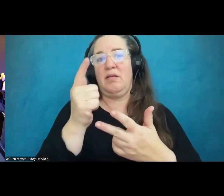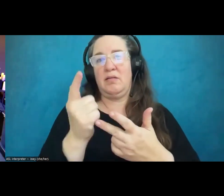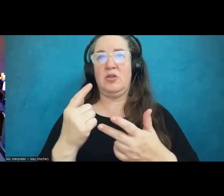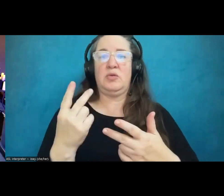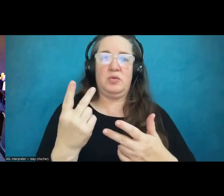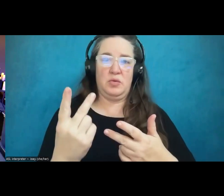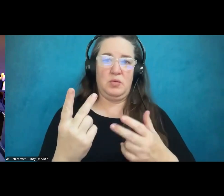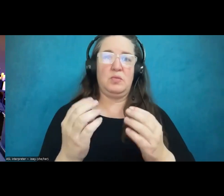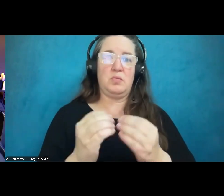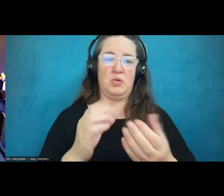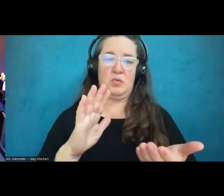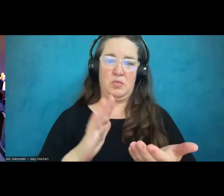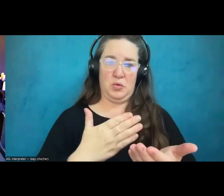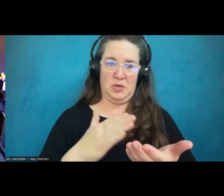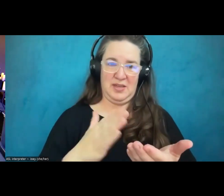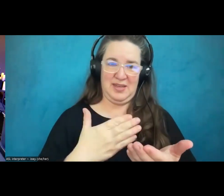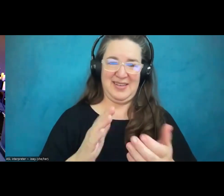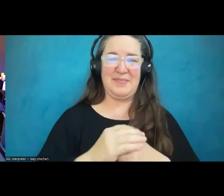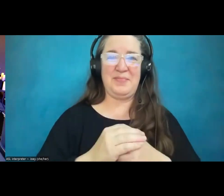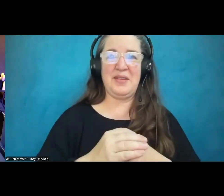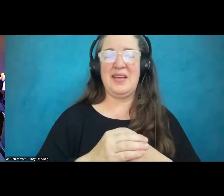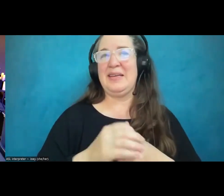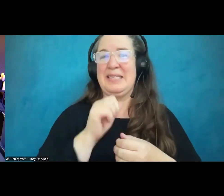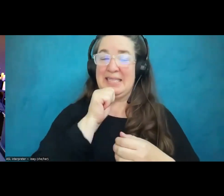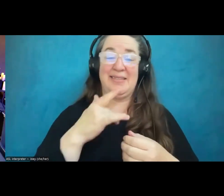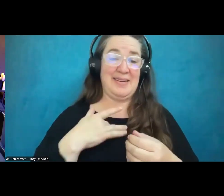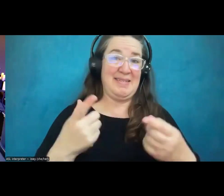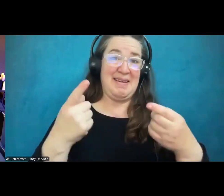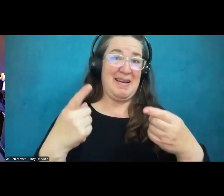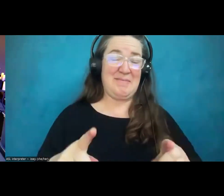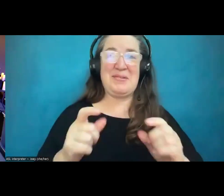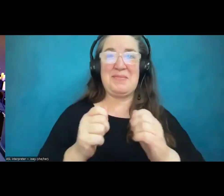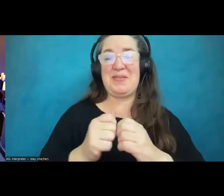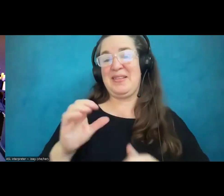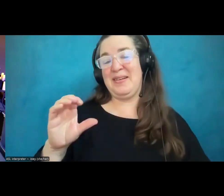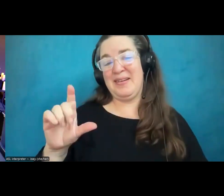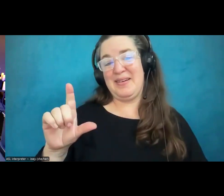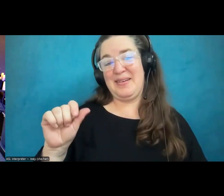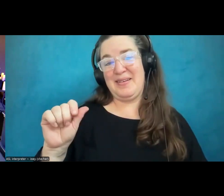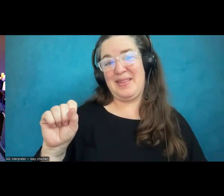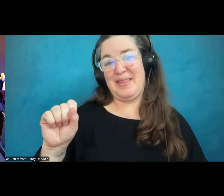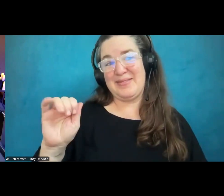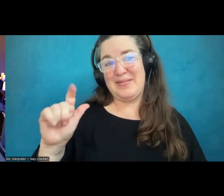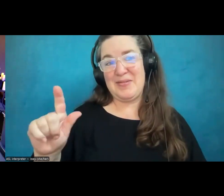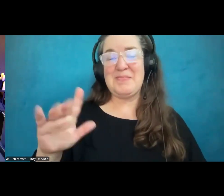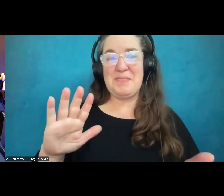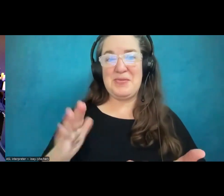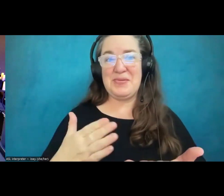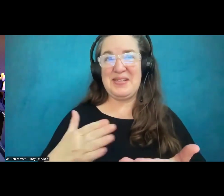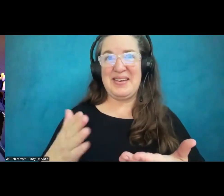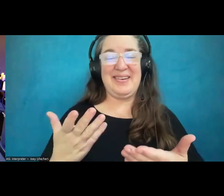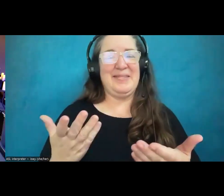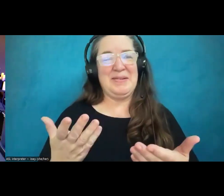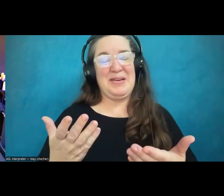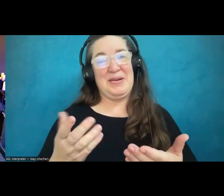as if the rest of what you've seen is normal. And I invite you to remain seated if you would like,